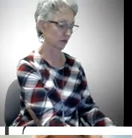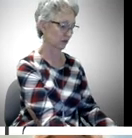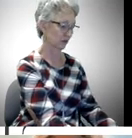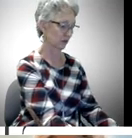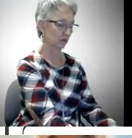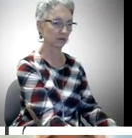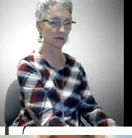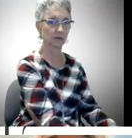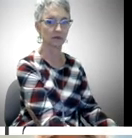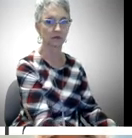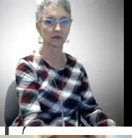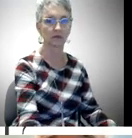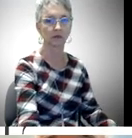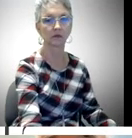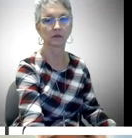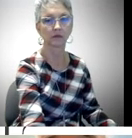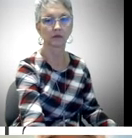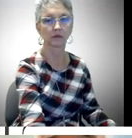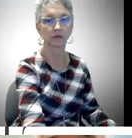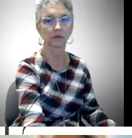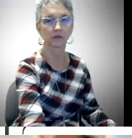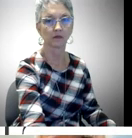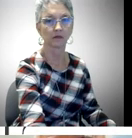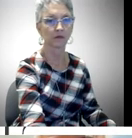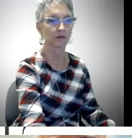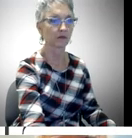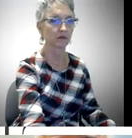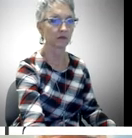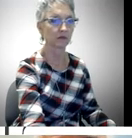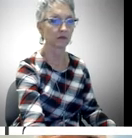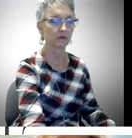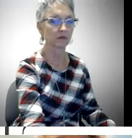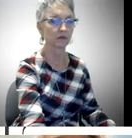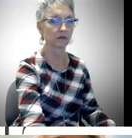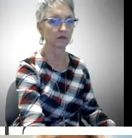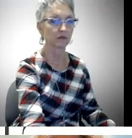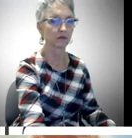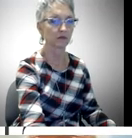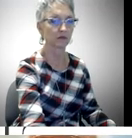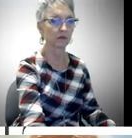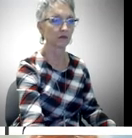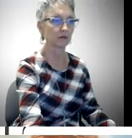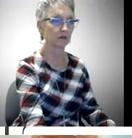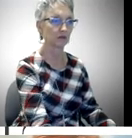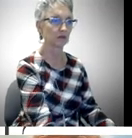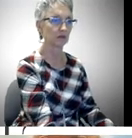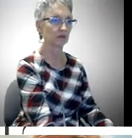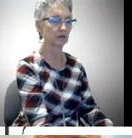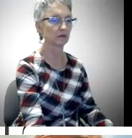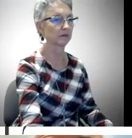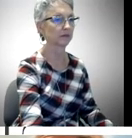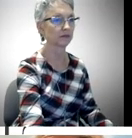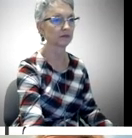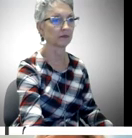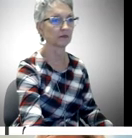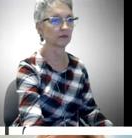choose several people to serve as their supporter. I was at a national conference, and there was someone there with a disability who said